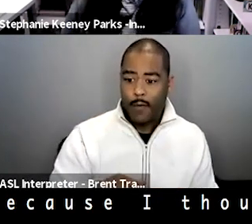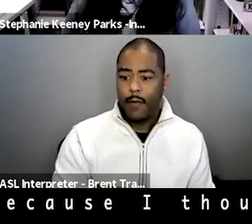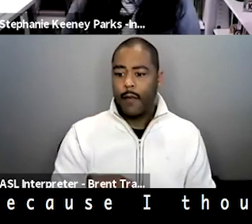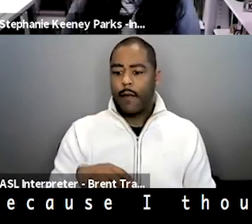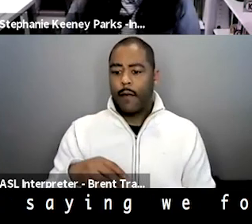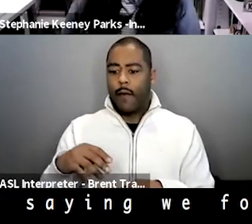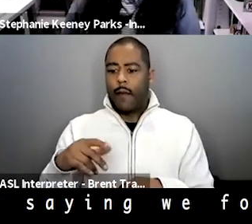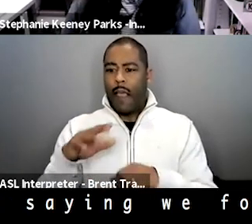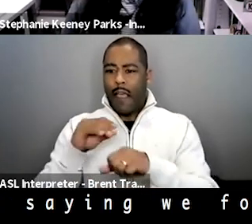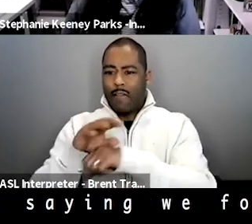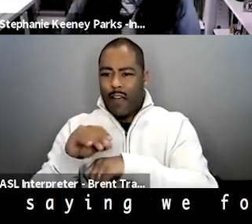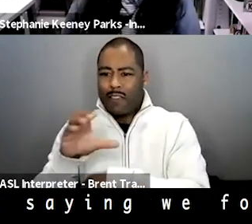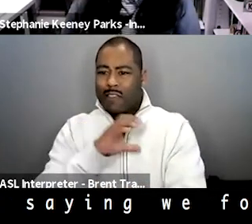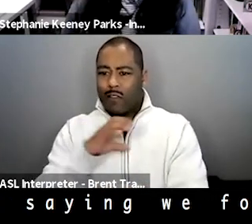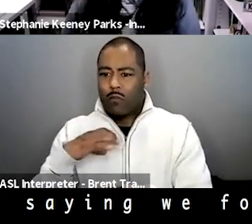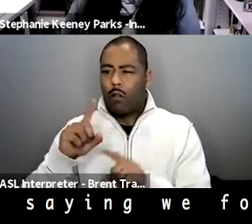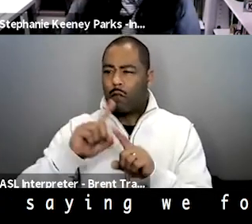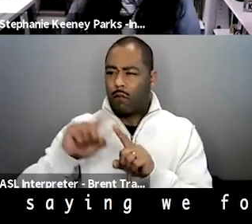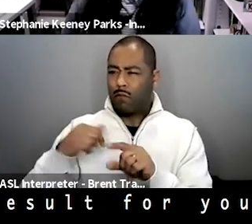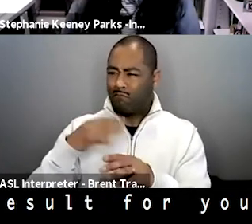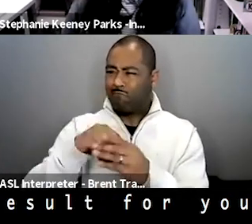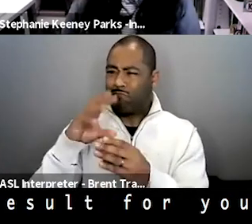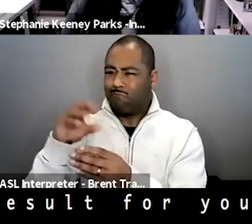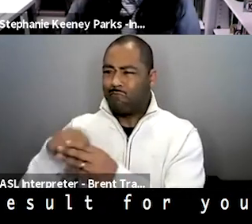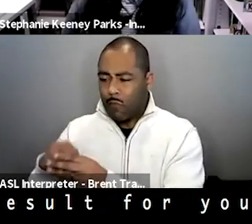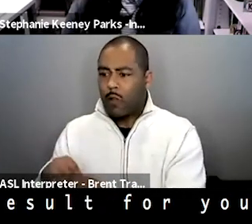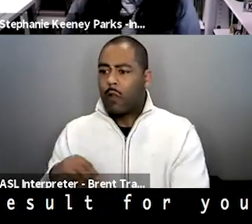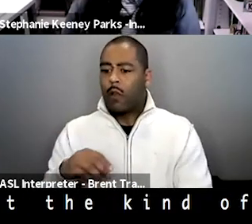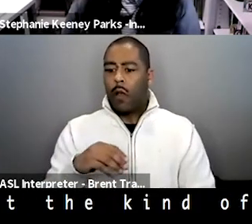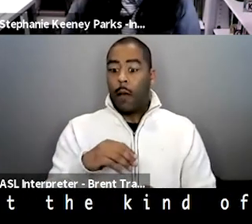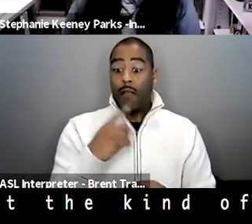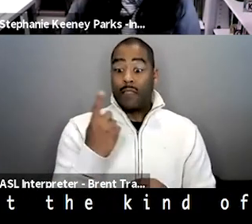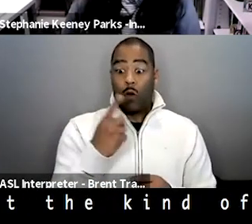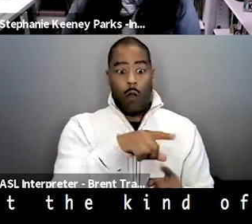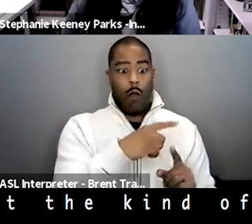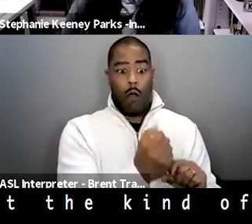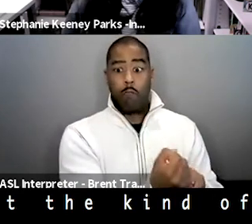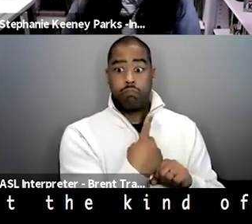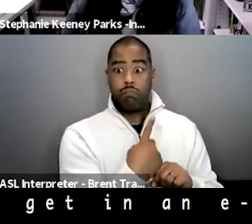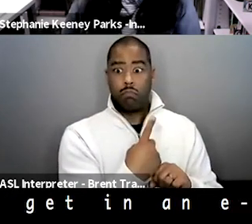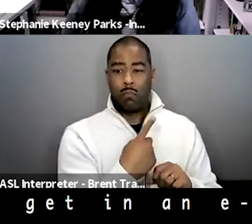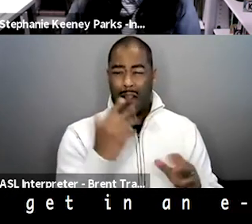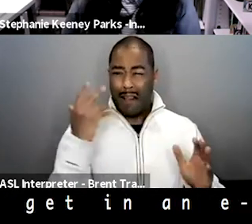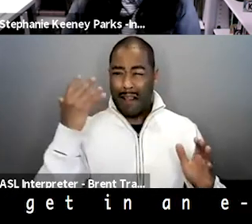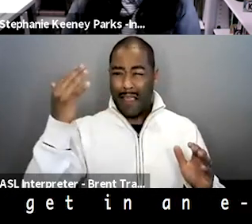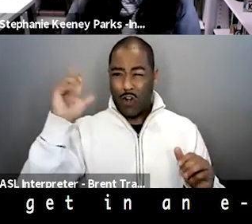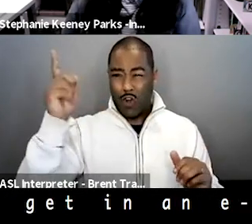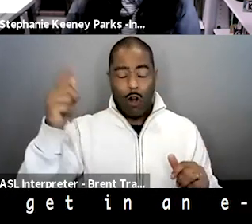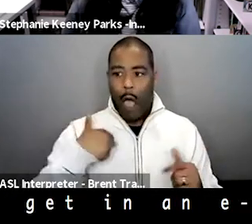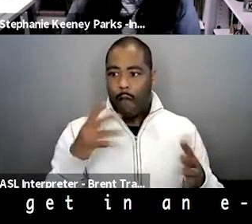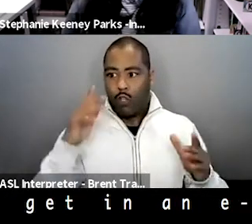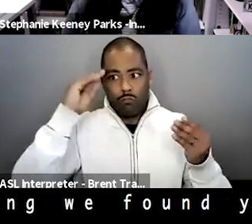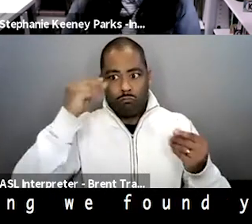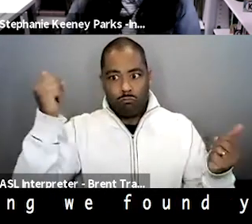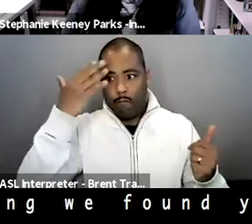that I really almost deleted because I thought it was incorrect, saying we have found a genetic result for your autism. And that's not the